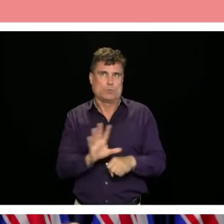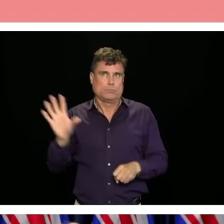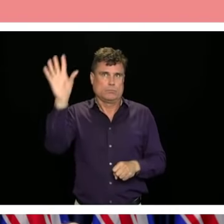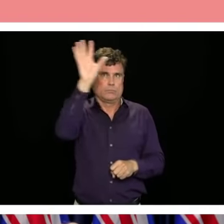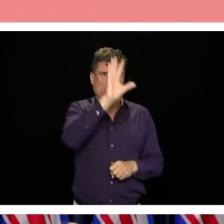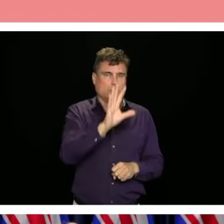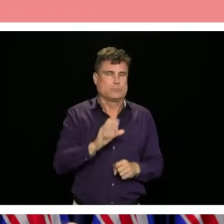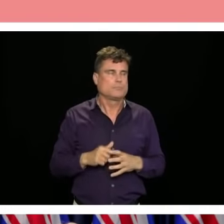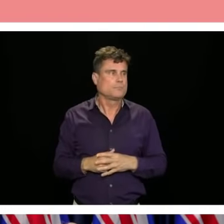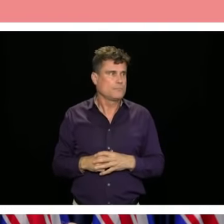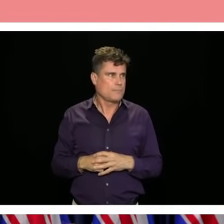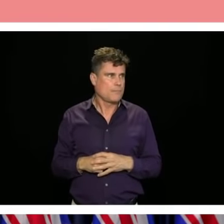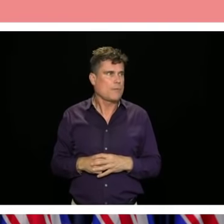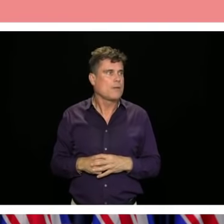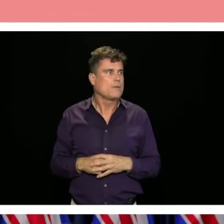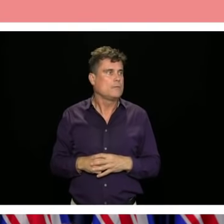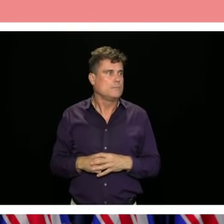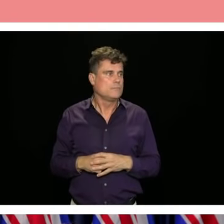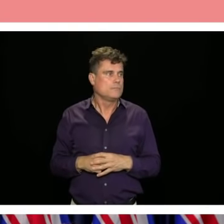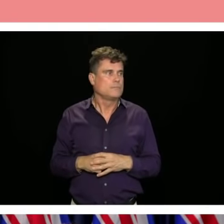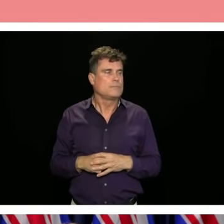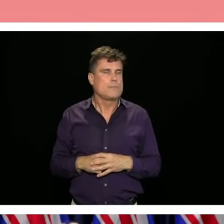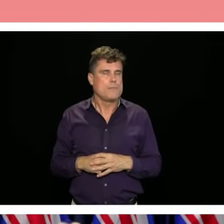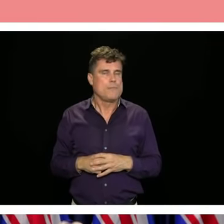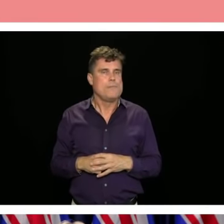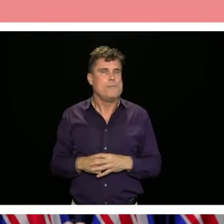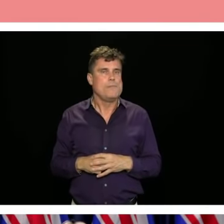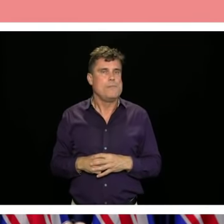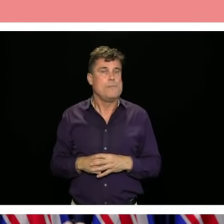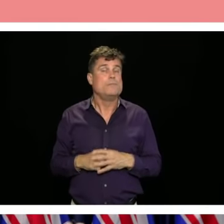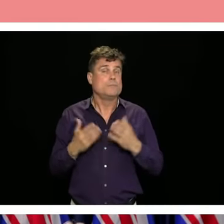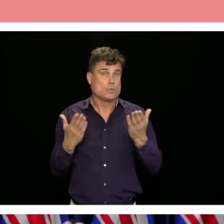pictorial representation using the virus genomes